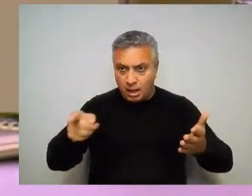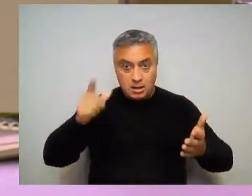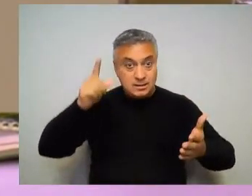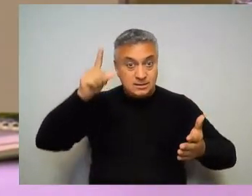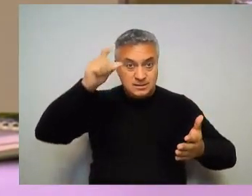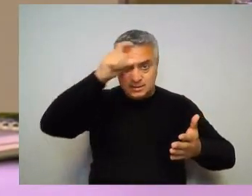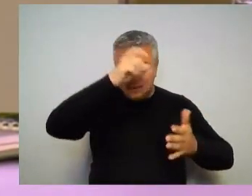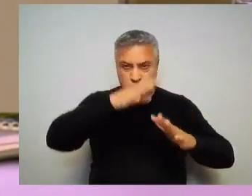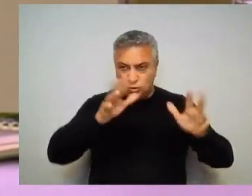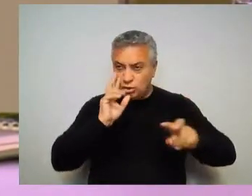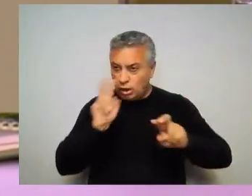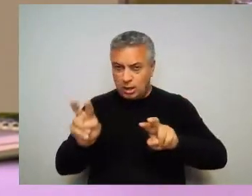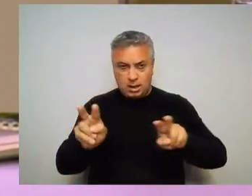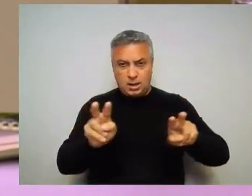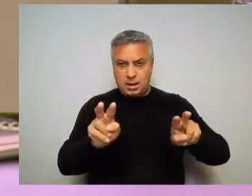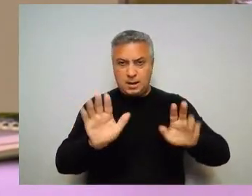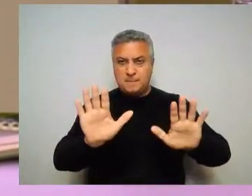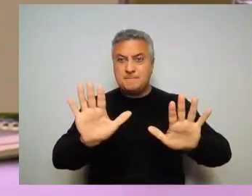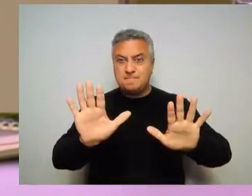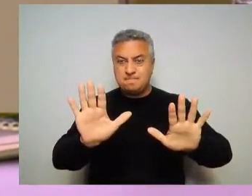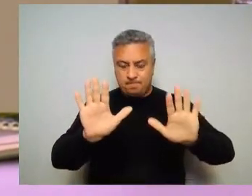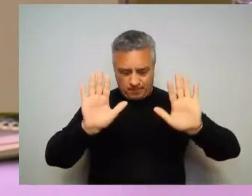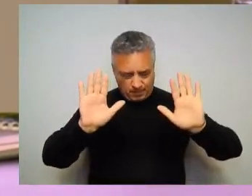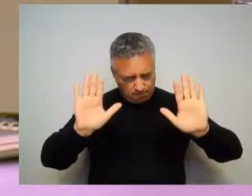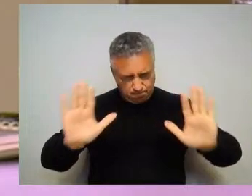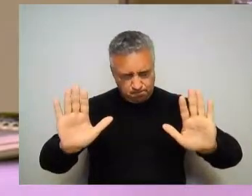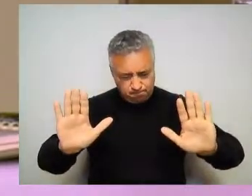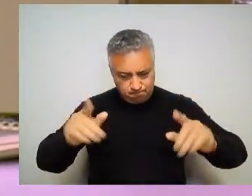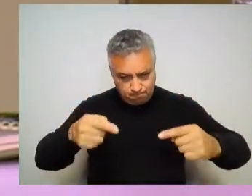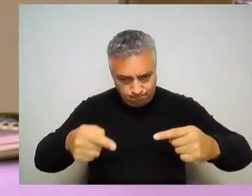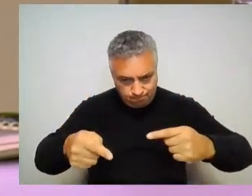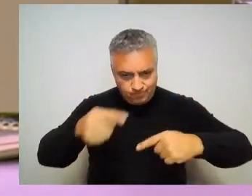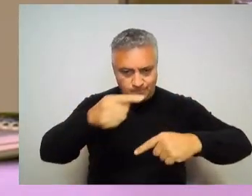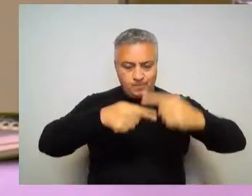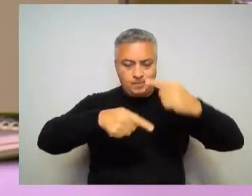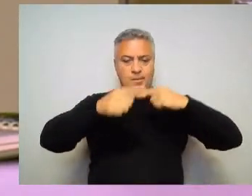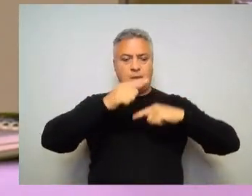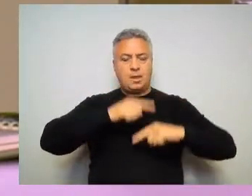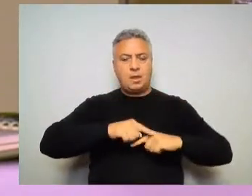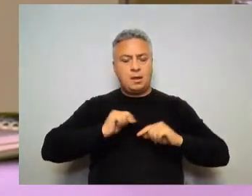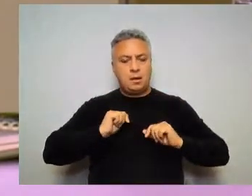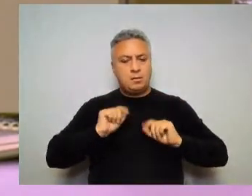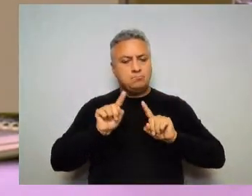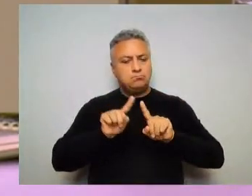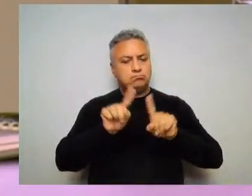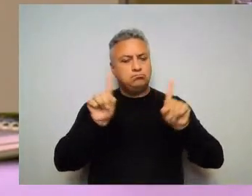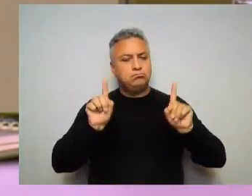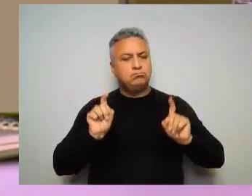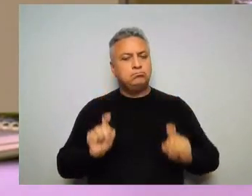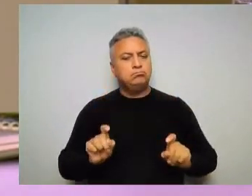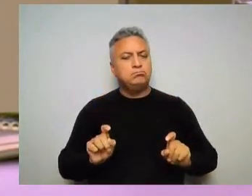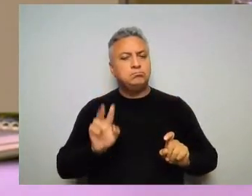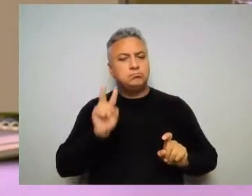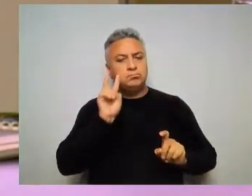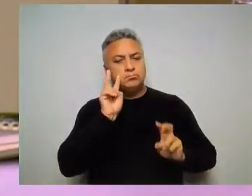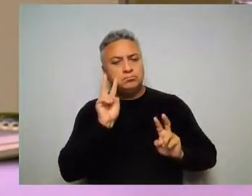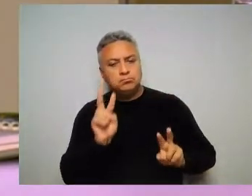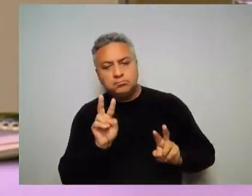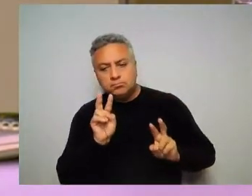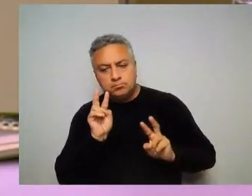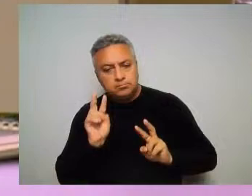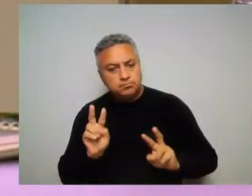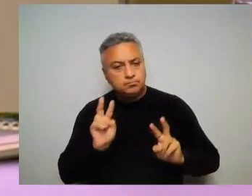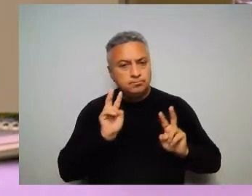or the scenario is too complex, you need to go back to the simplest questions. And I believe that